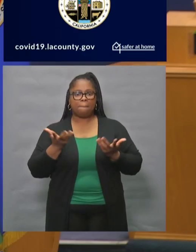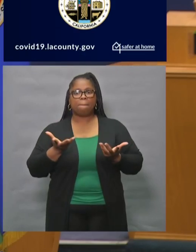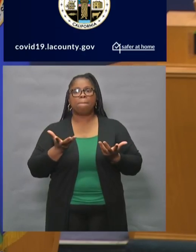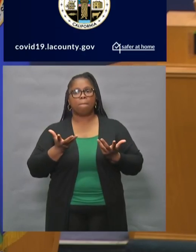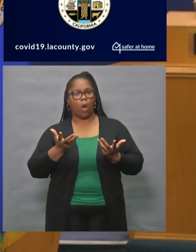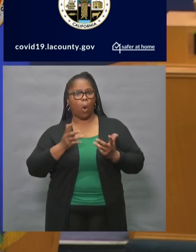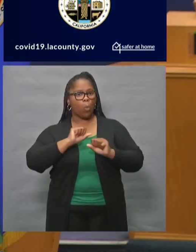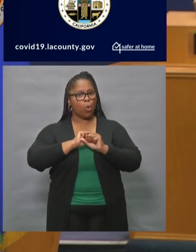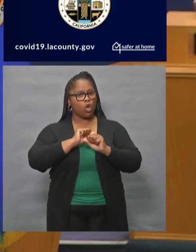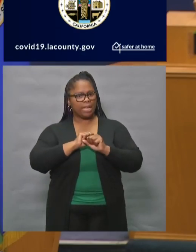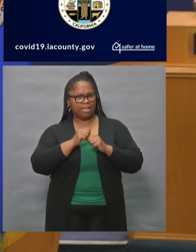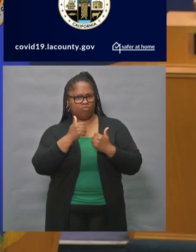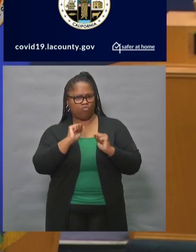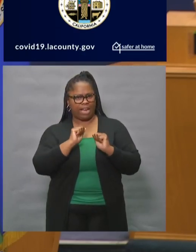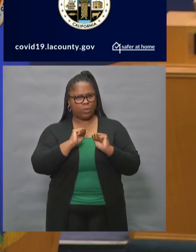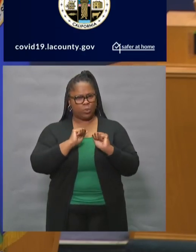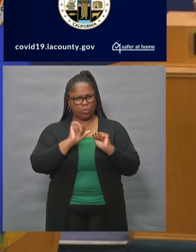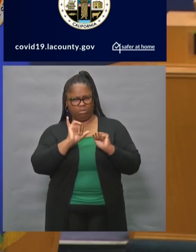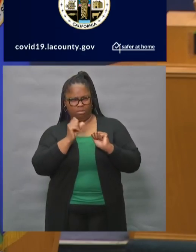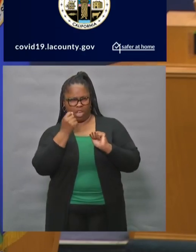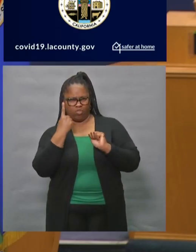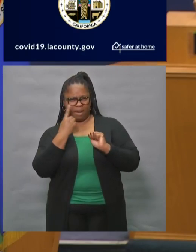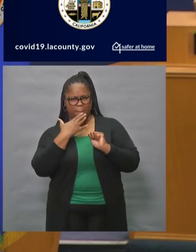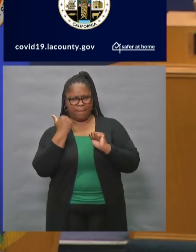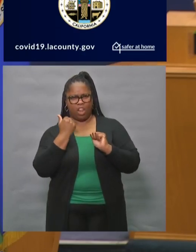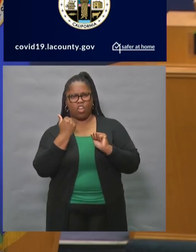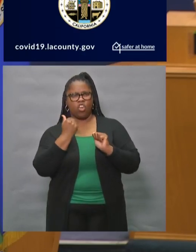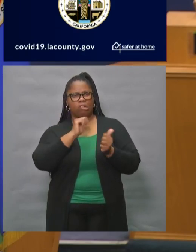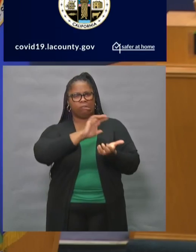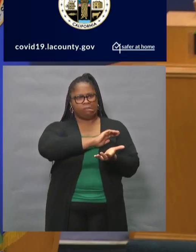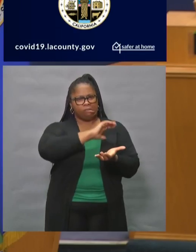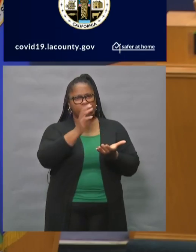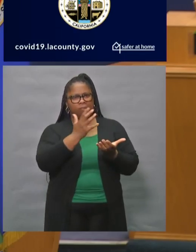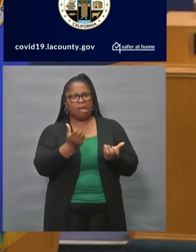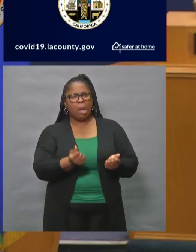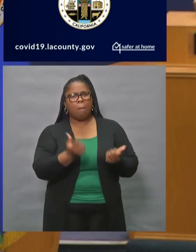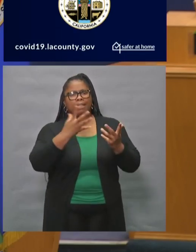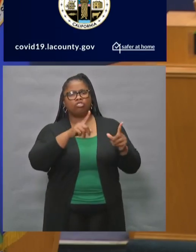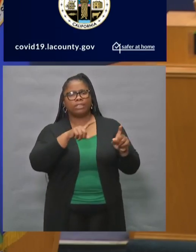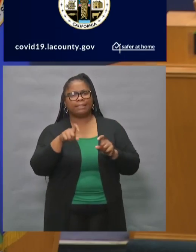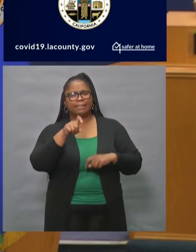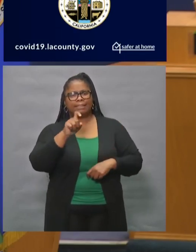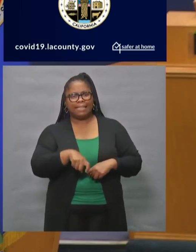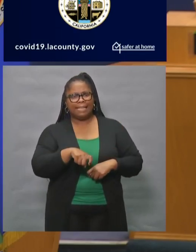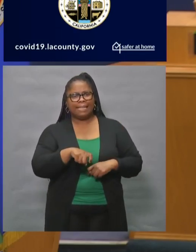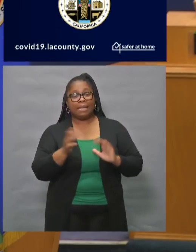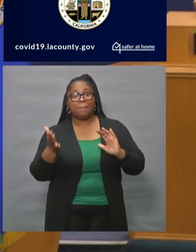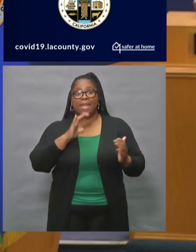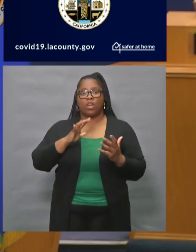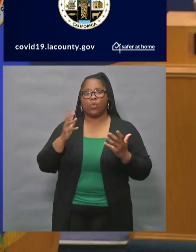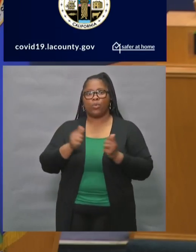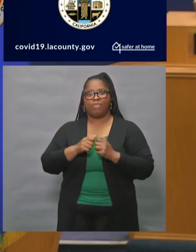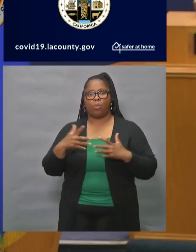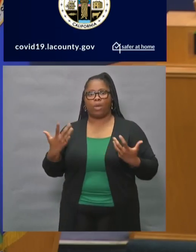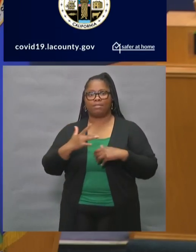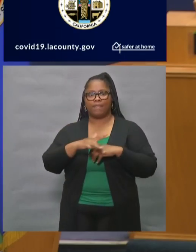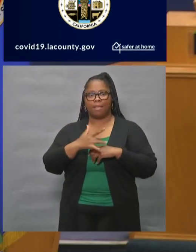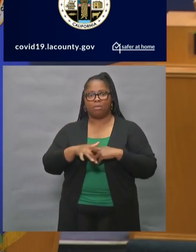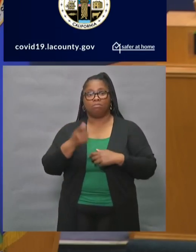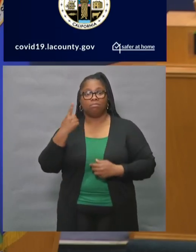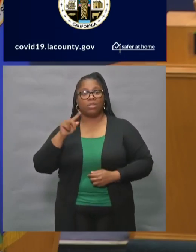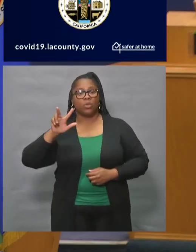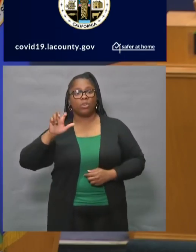better understand that volume of testing that's needed in the skilled nursing facilities as compared to the available supply of tests. There's 350 nursing